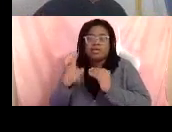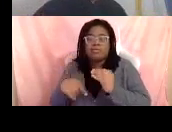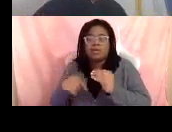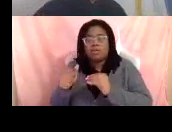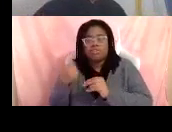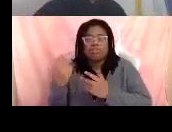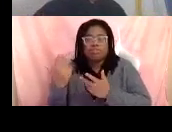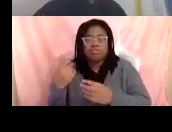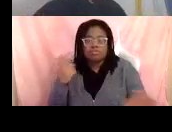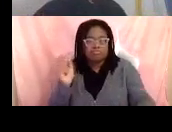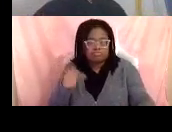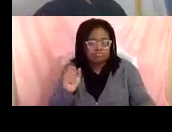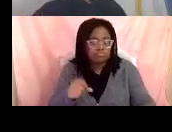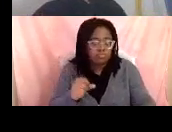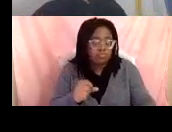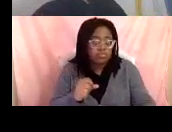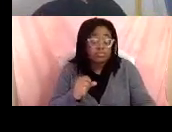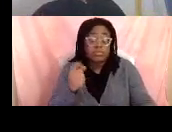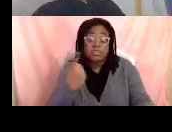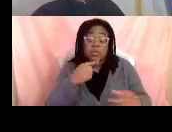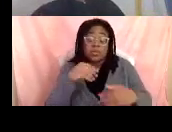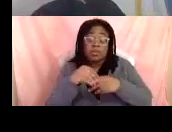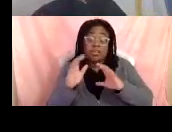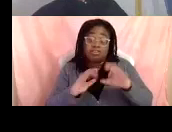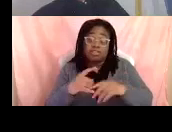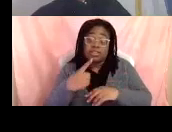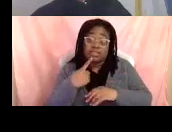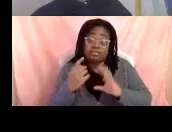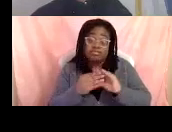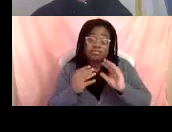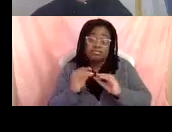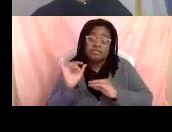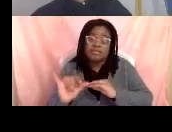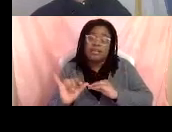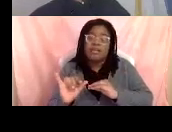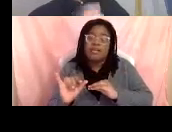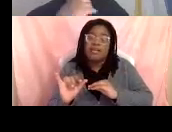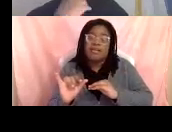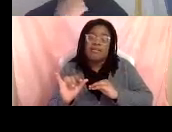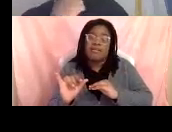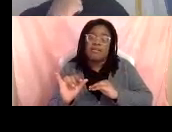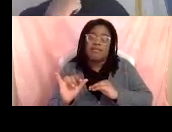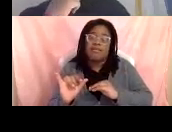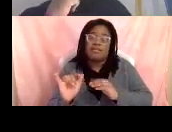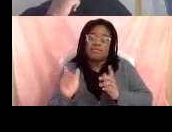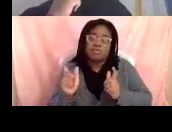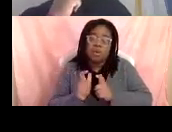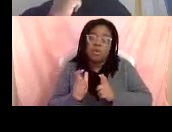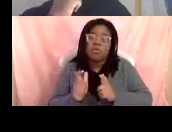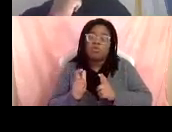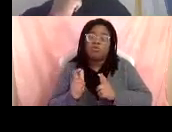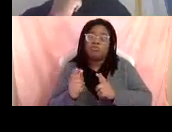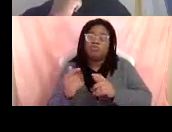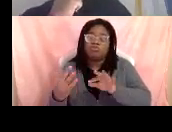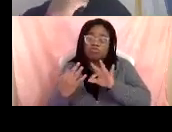Yeah. Someone just wrote in the chat talking about like many traffic stops lead